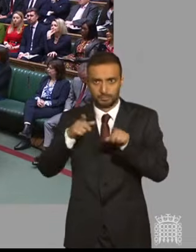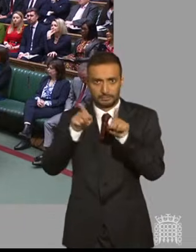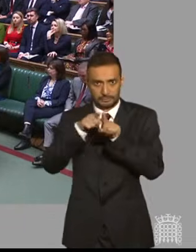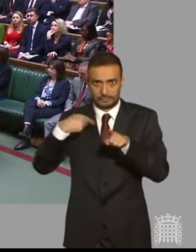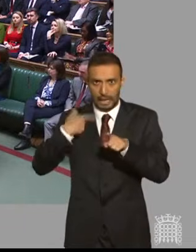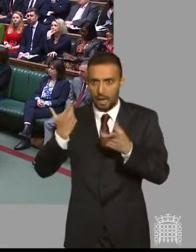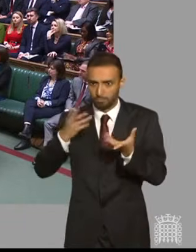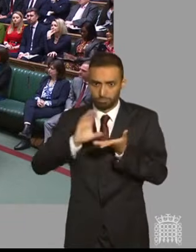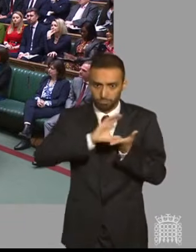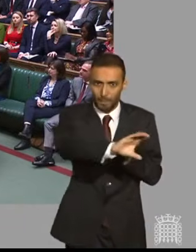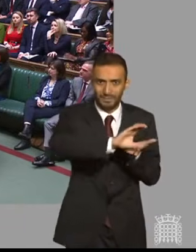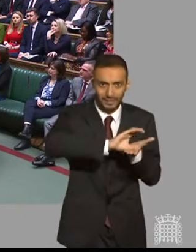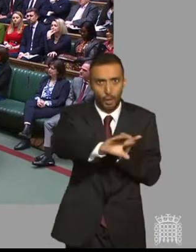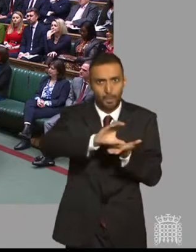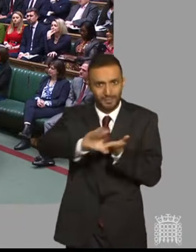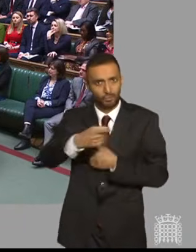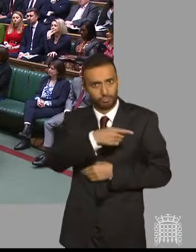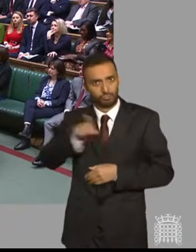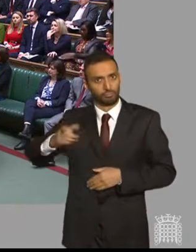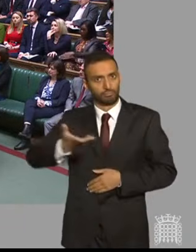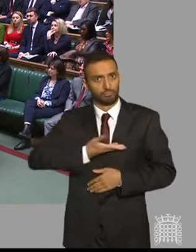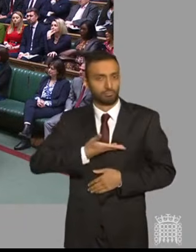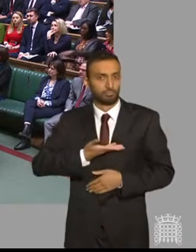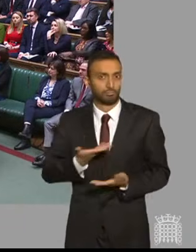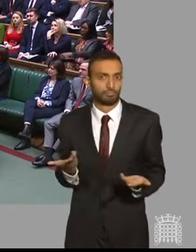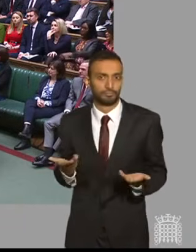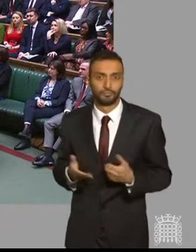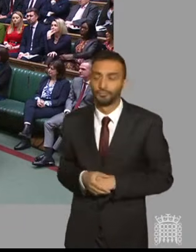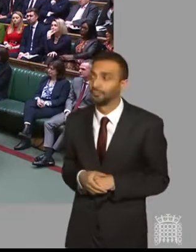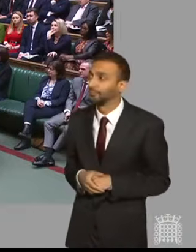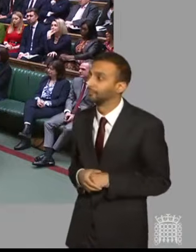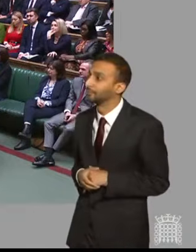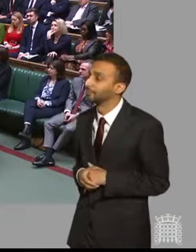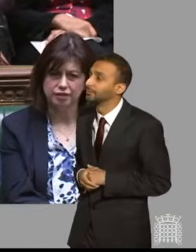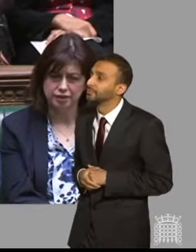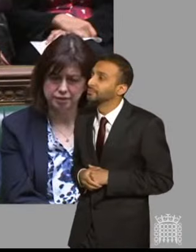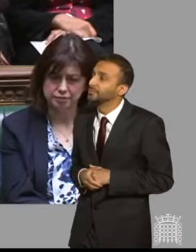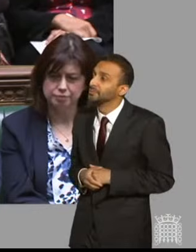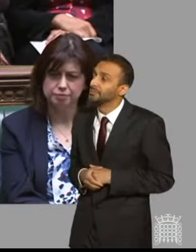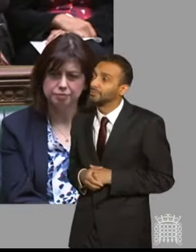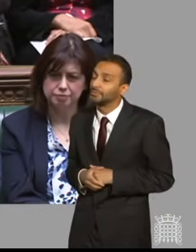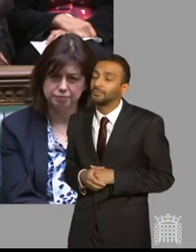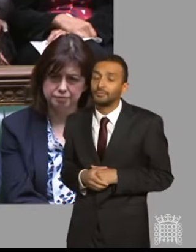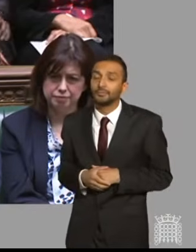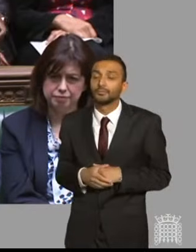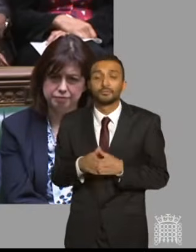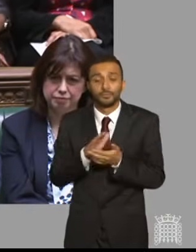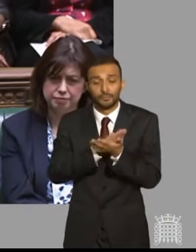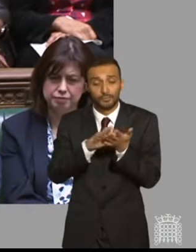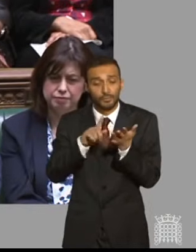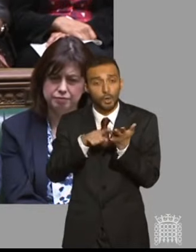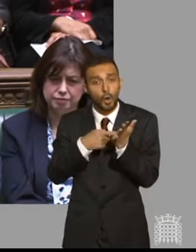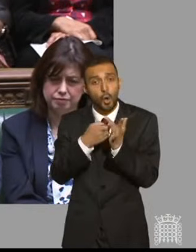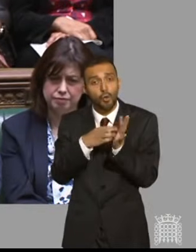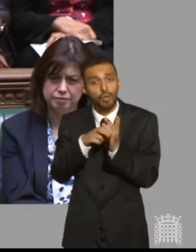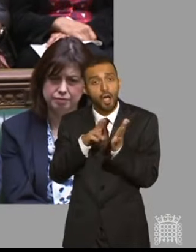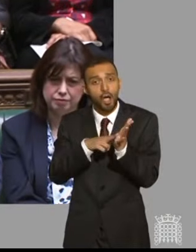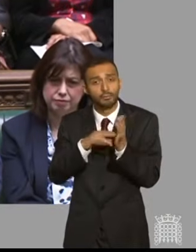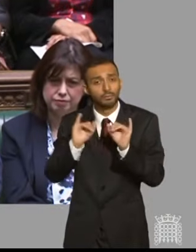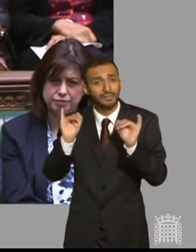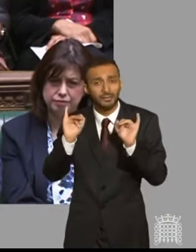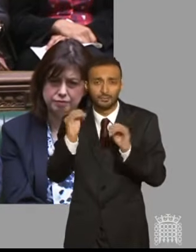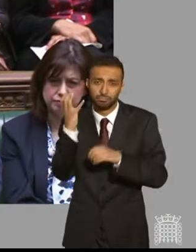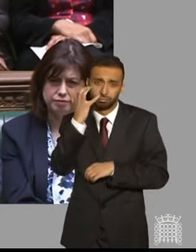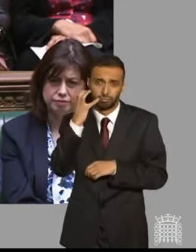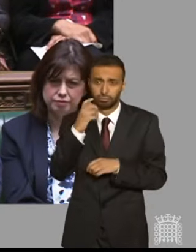Mr. Speaker, as we all know, the Horizon scandal left people isolated, their livelihoods lost, their lives ruined. Some died without ever getting the